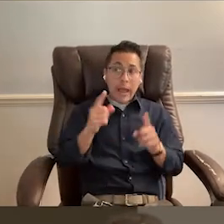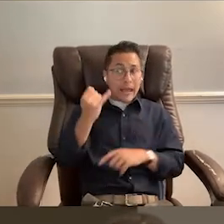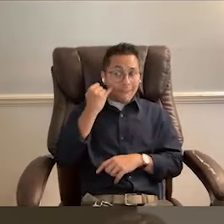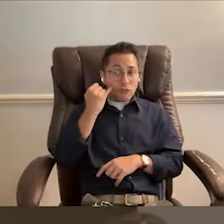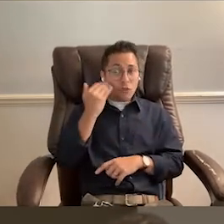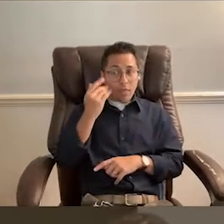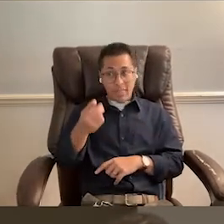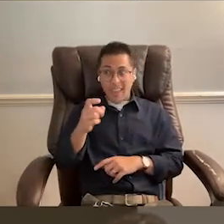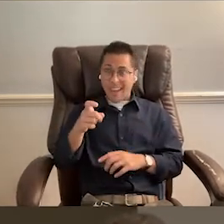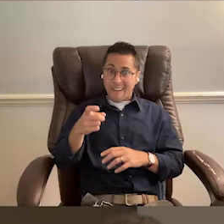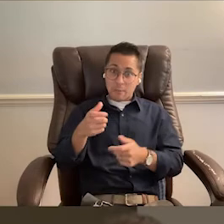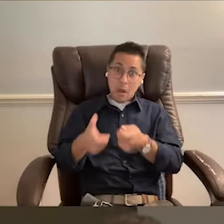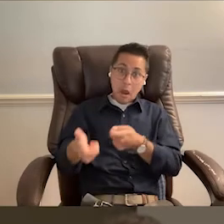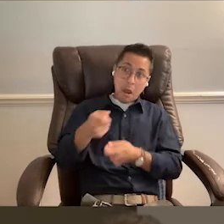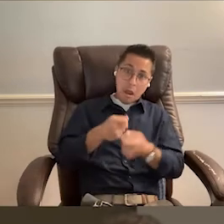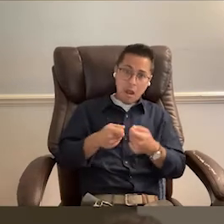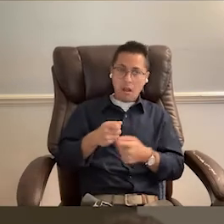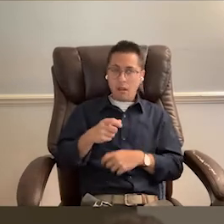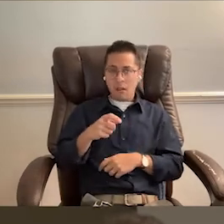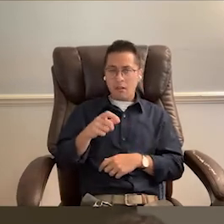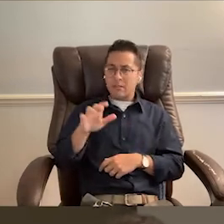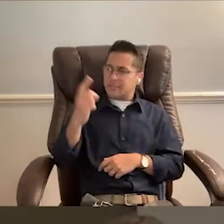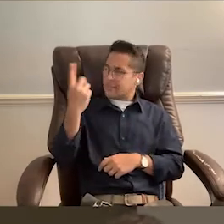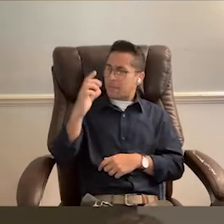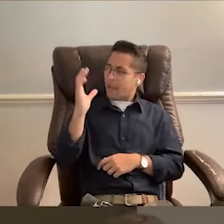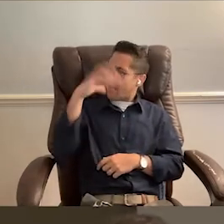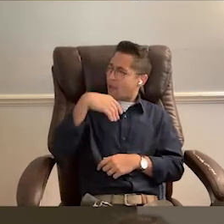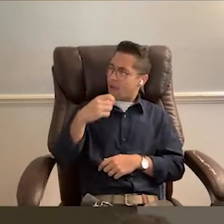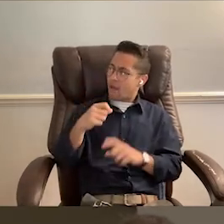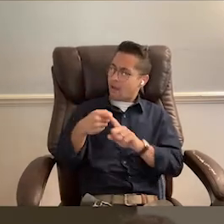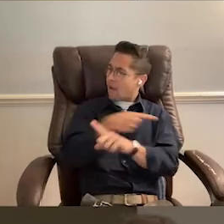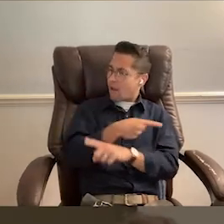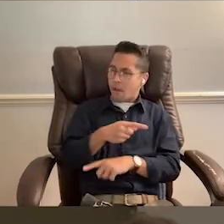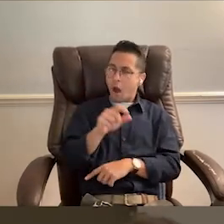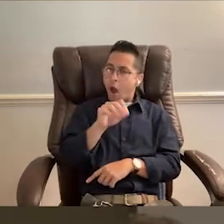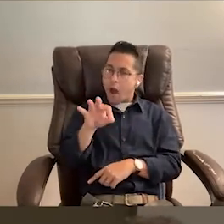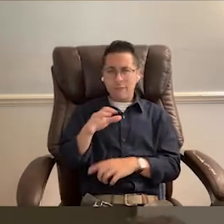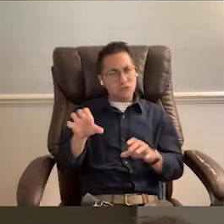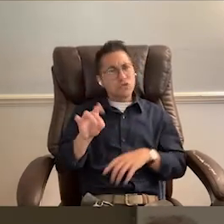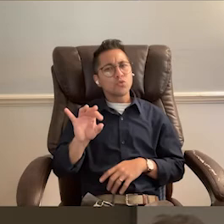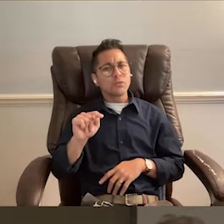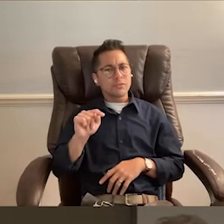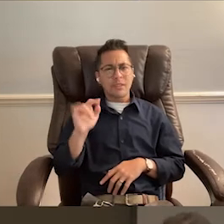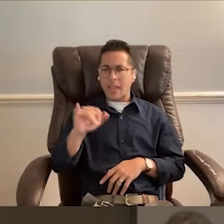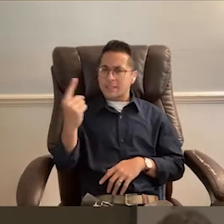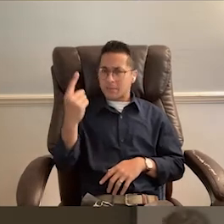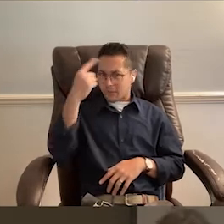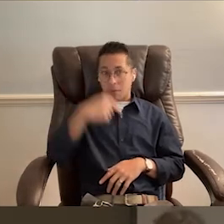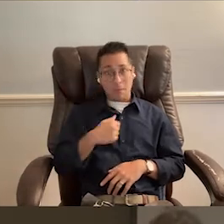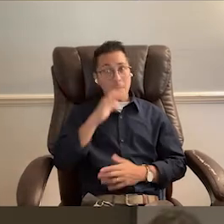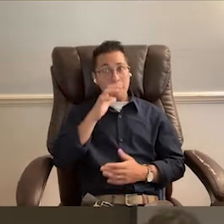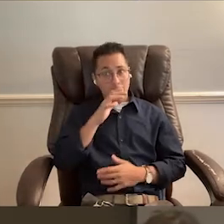to you. Let them know, I know something's wrong, talk to me. But if you know that they need to be pushed, to be told that because something's extremely off,